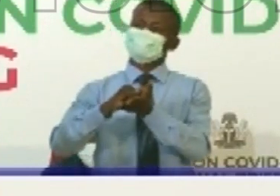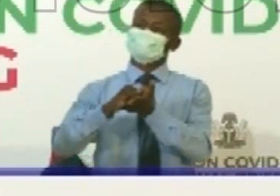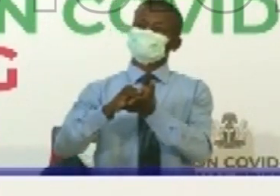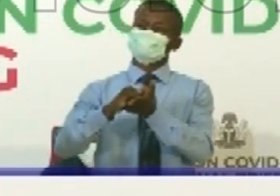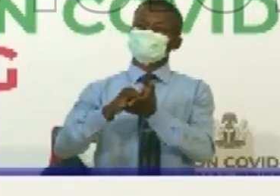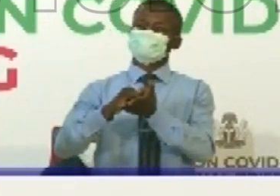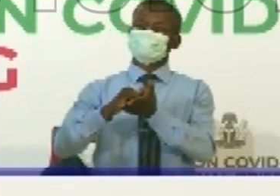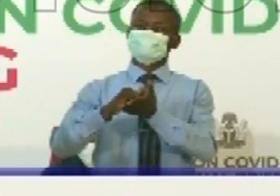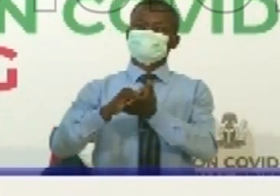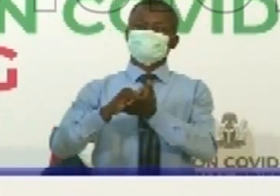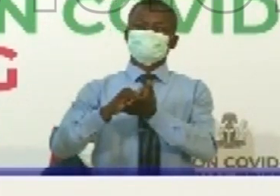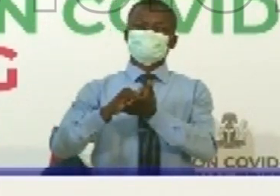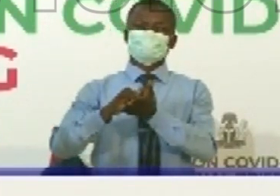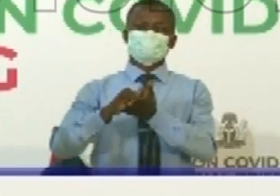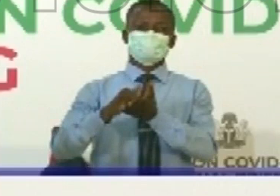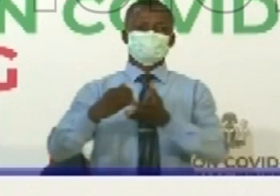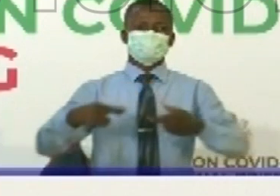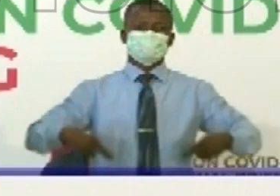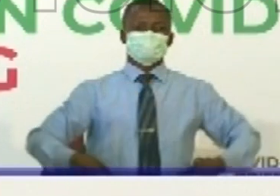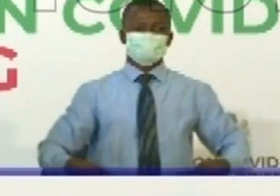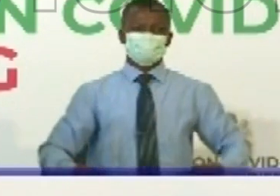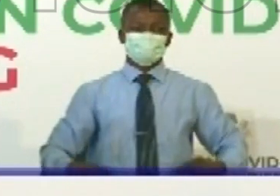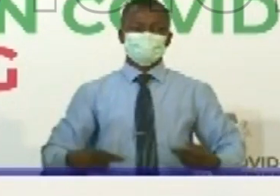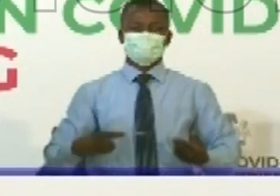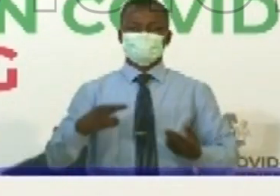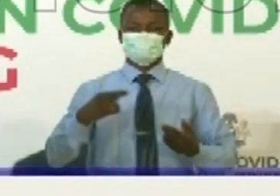the Russians supplied us with some vaccines.